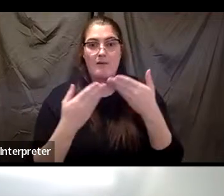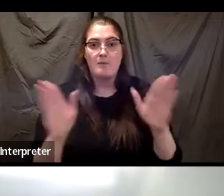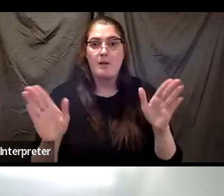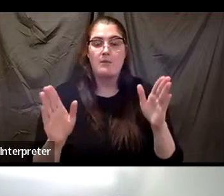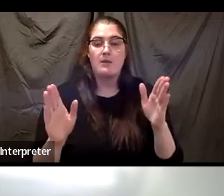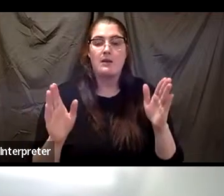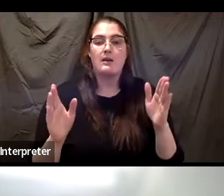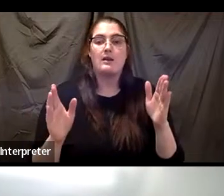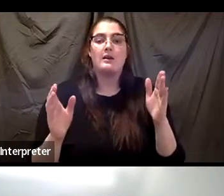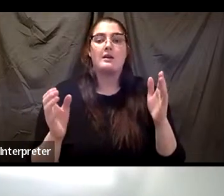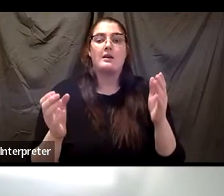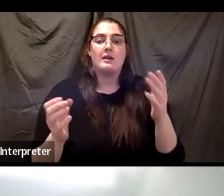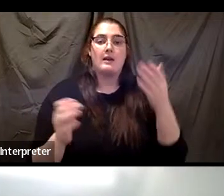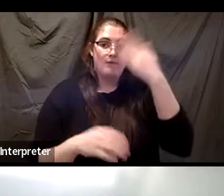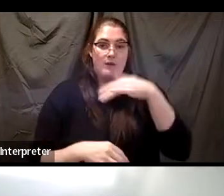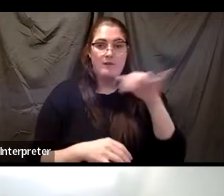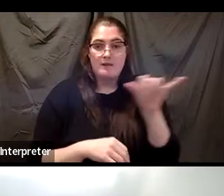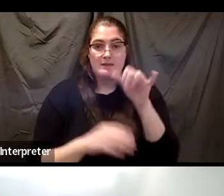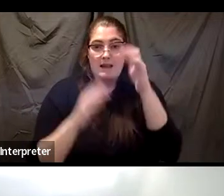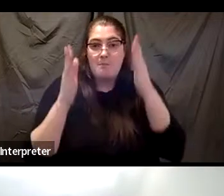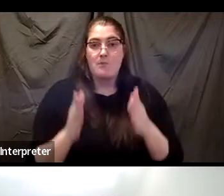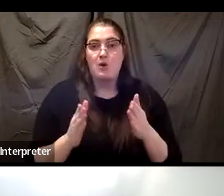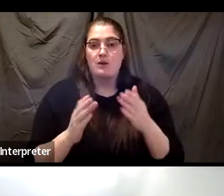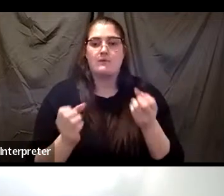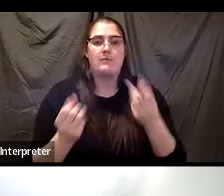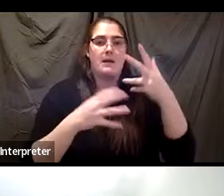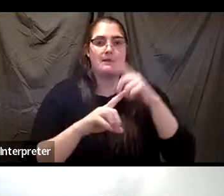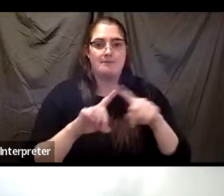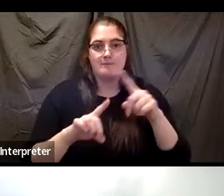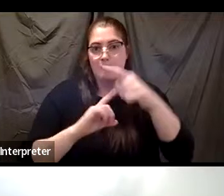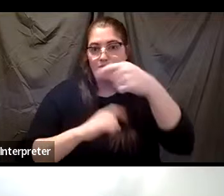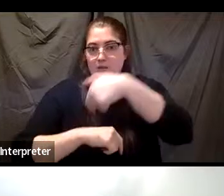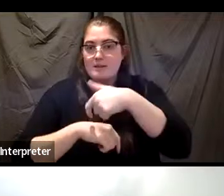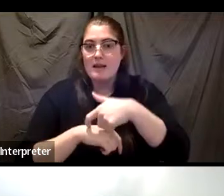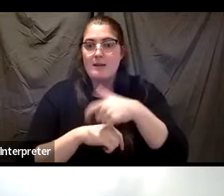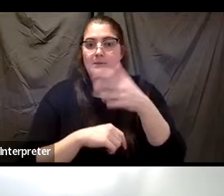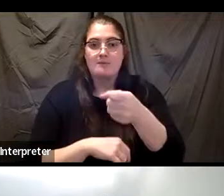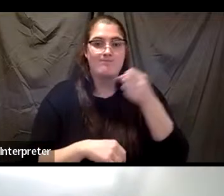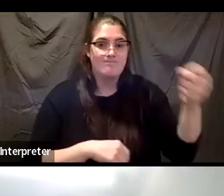resident. Um, he's being held without bond.